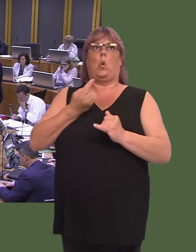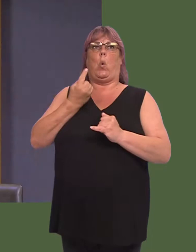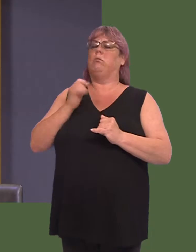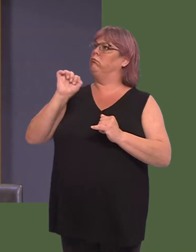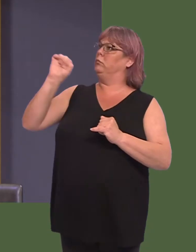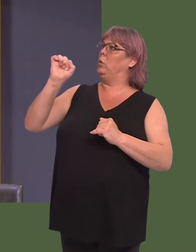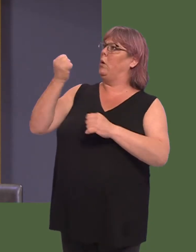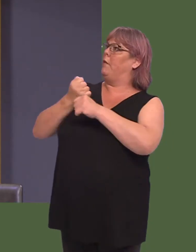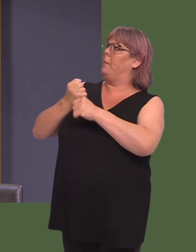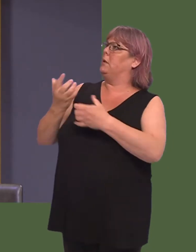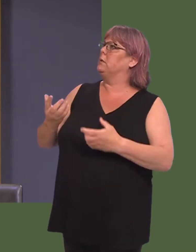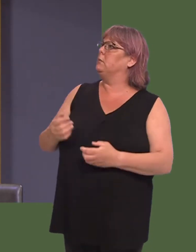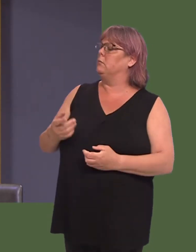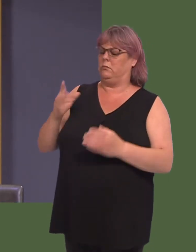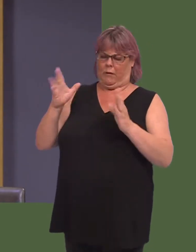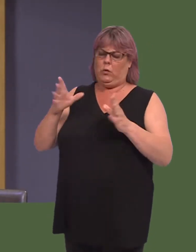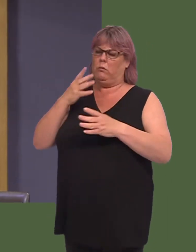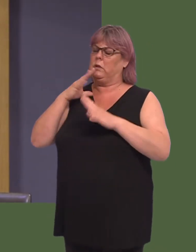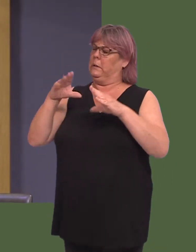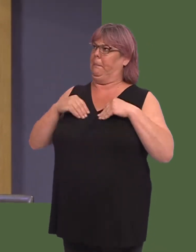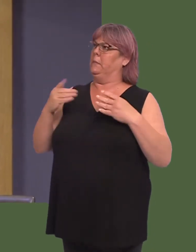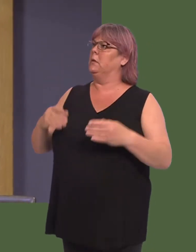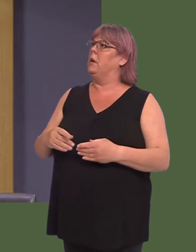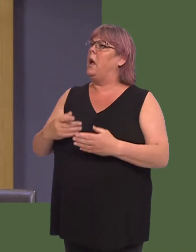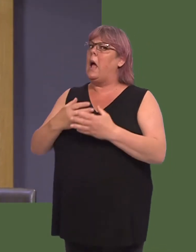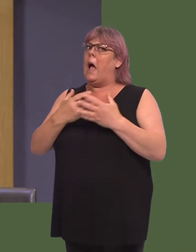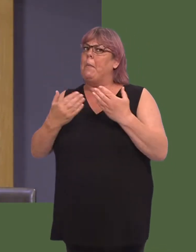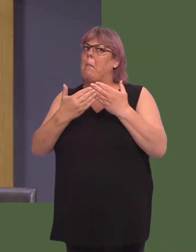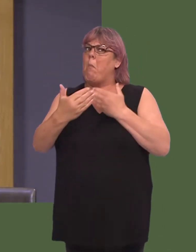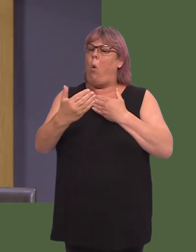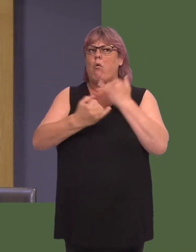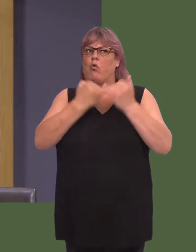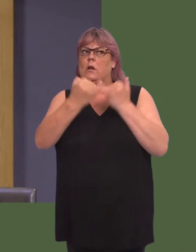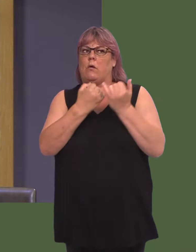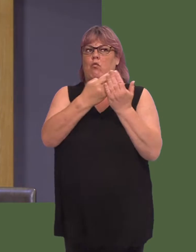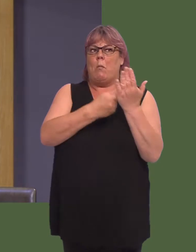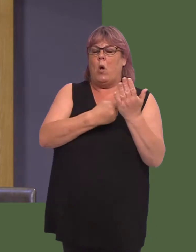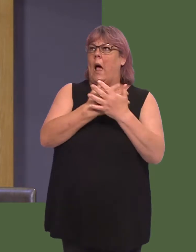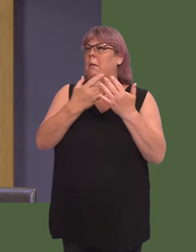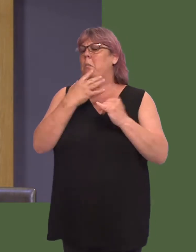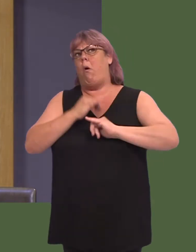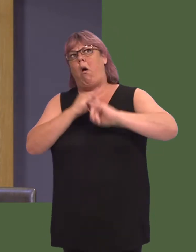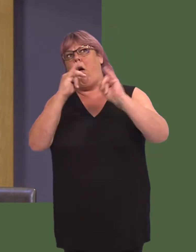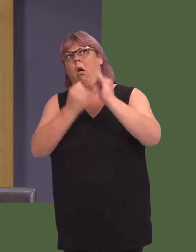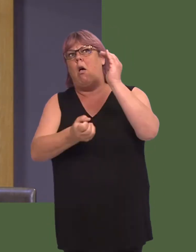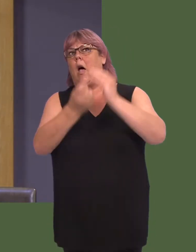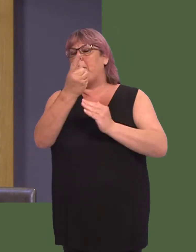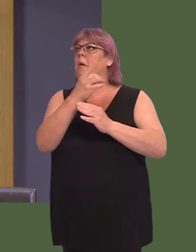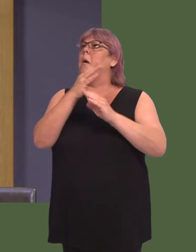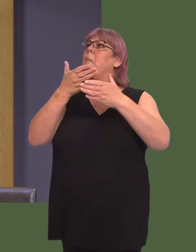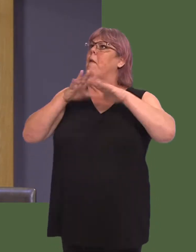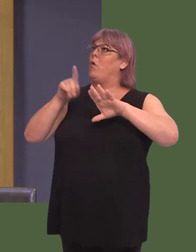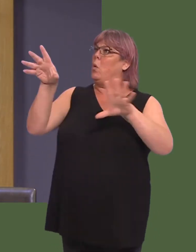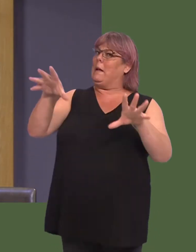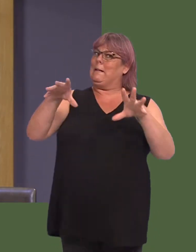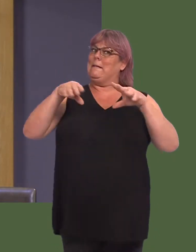your government. You can't deny that, but tell us, how many more damning reports and how many more scandals are needed before